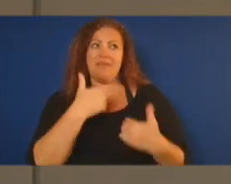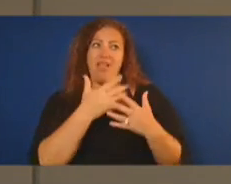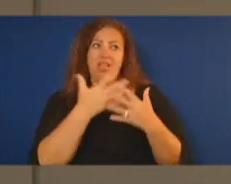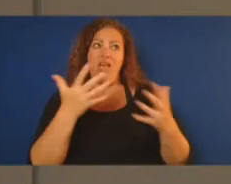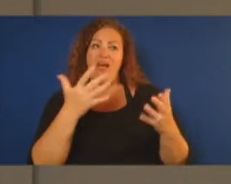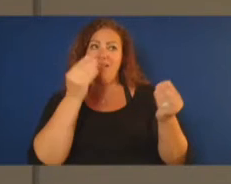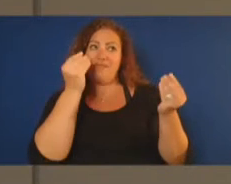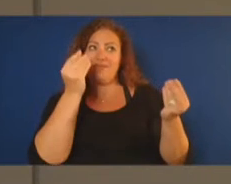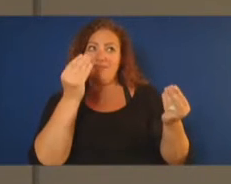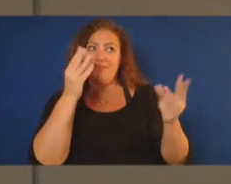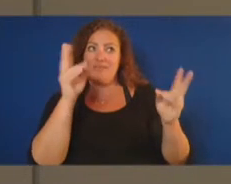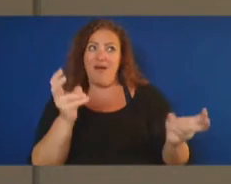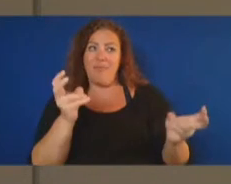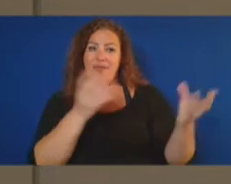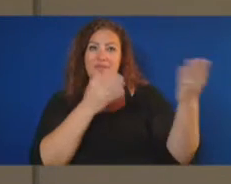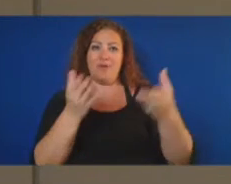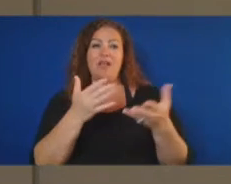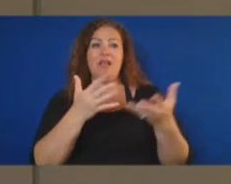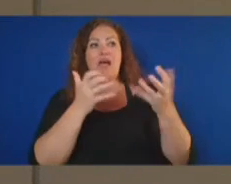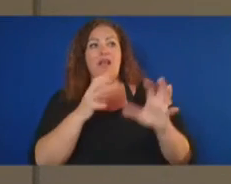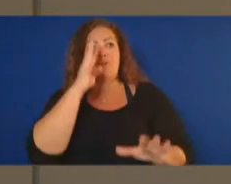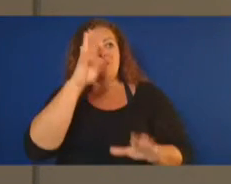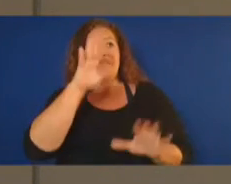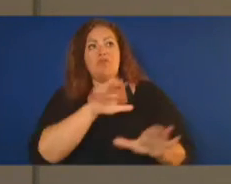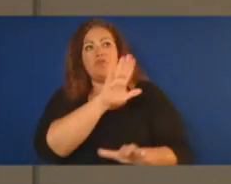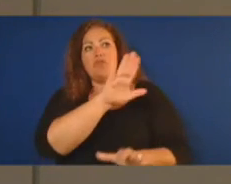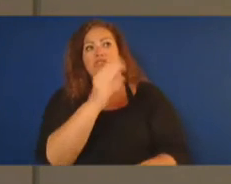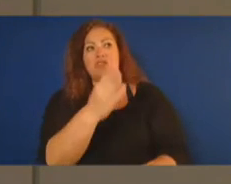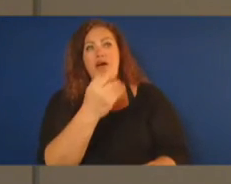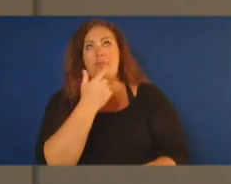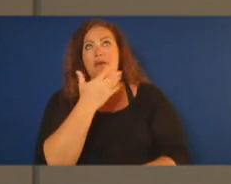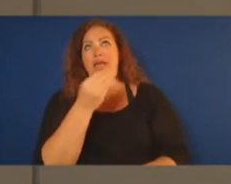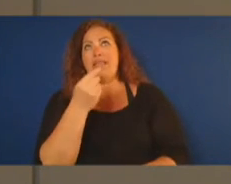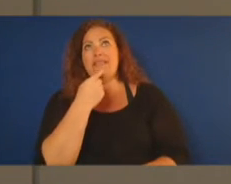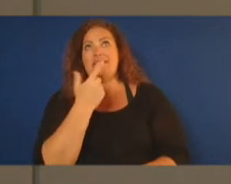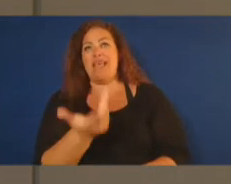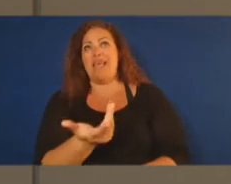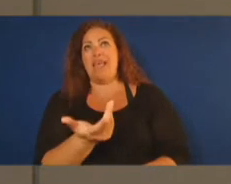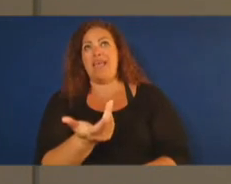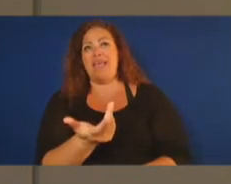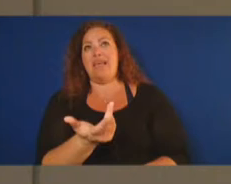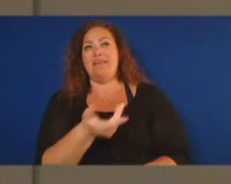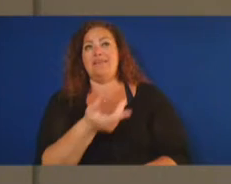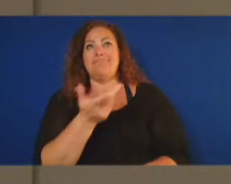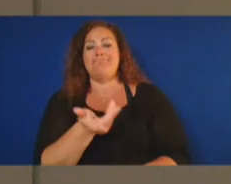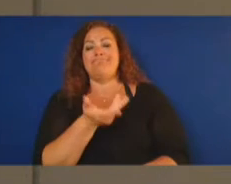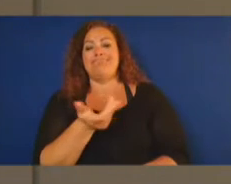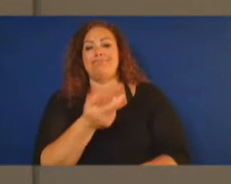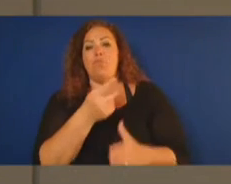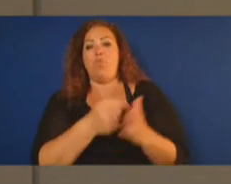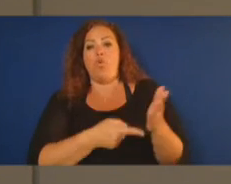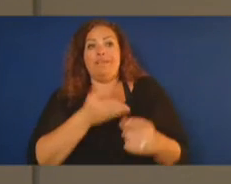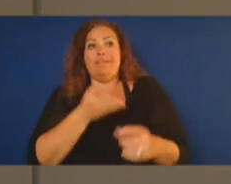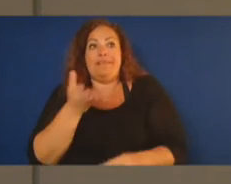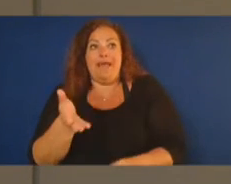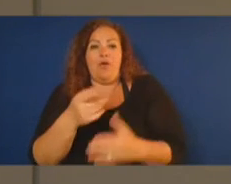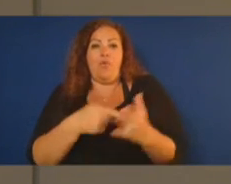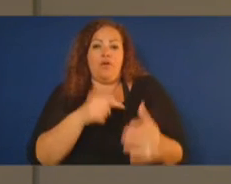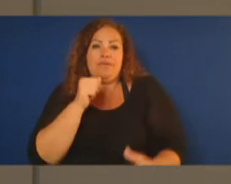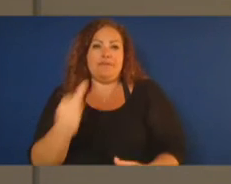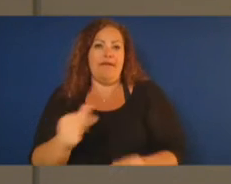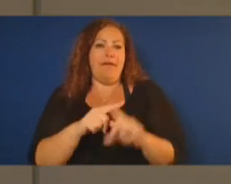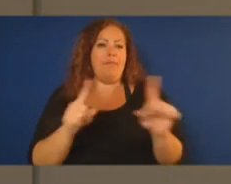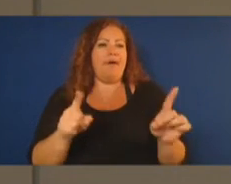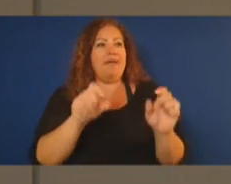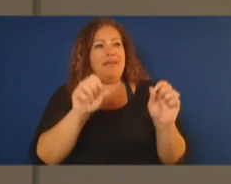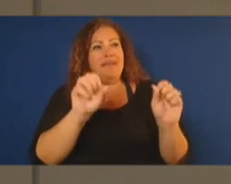don't want to try to pretend to do your job here and saying um um what's existing and what's not but can you